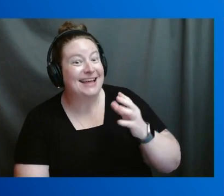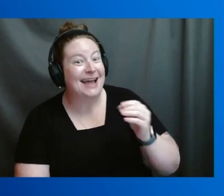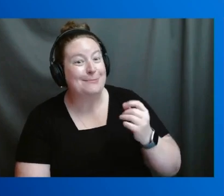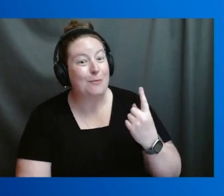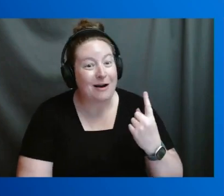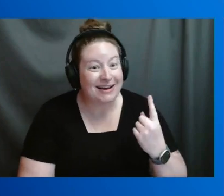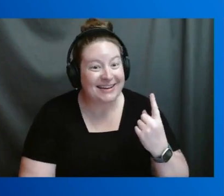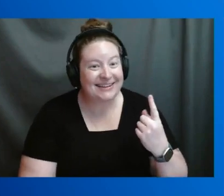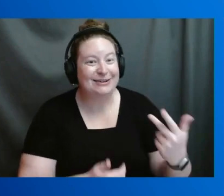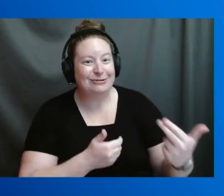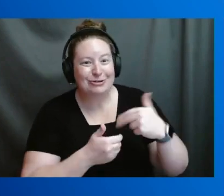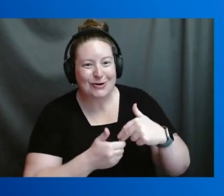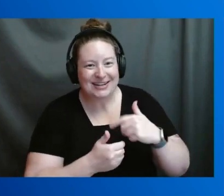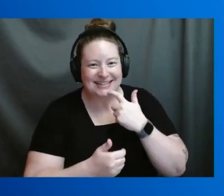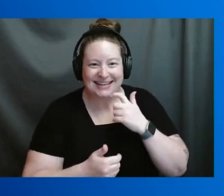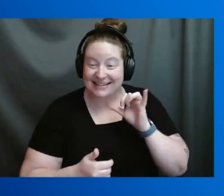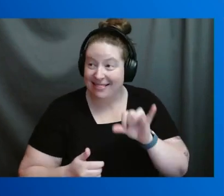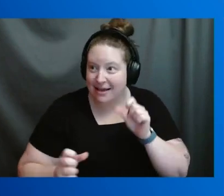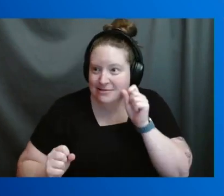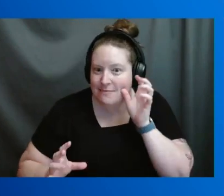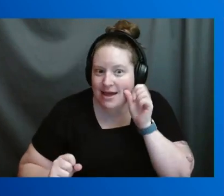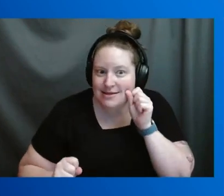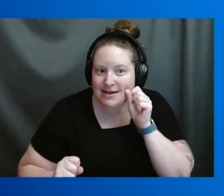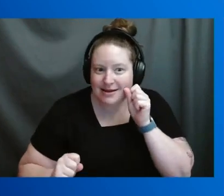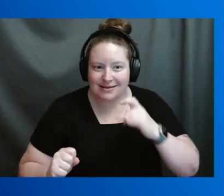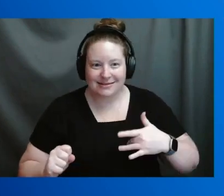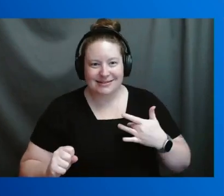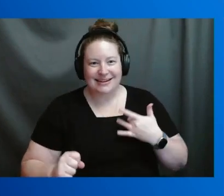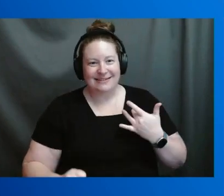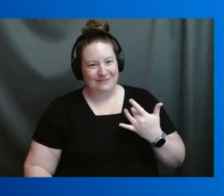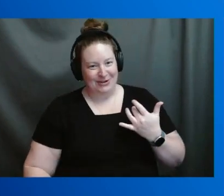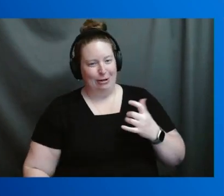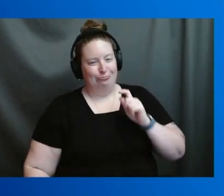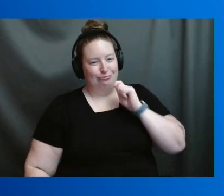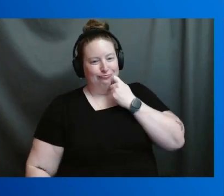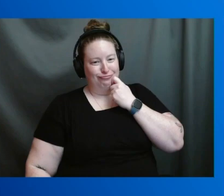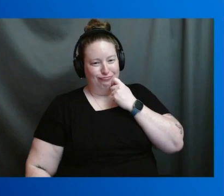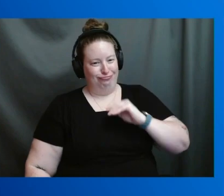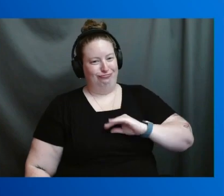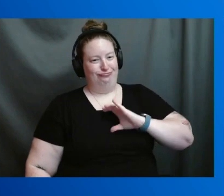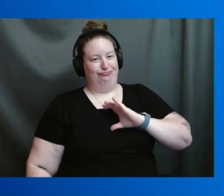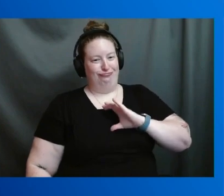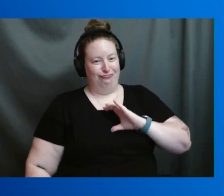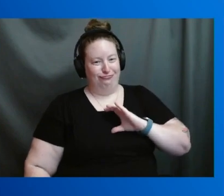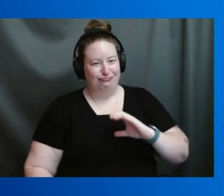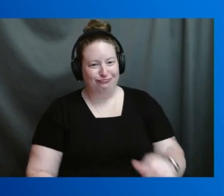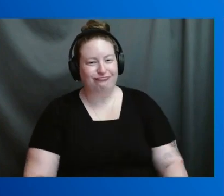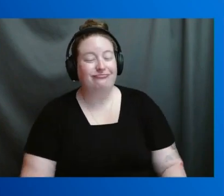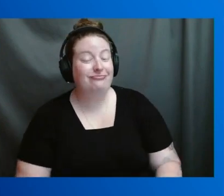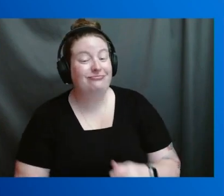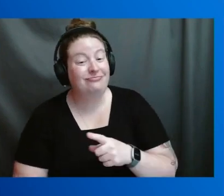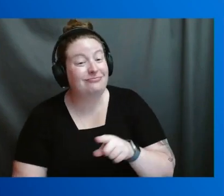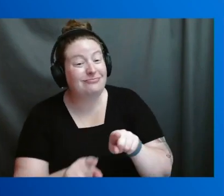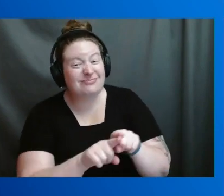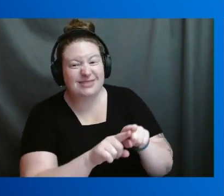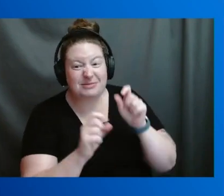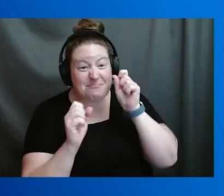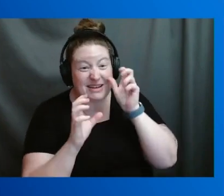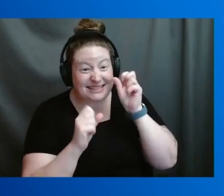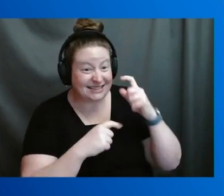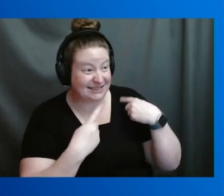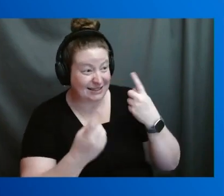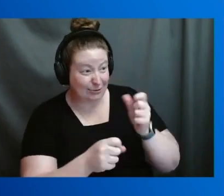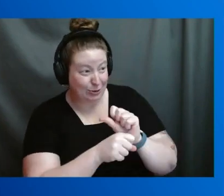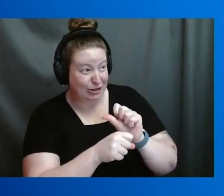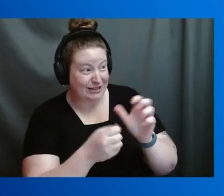amazing, that still makes me feel pretty cool and new. So yeah, and one of the most amazing things to me since working here is just how many customers we have and